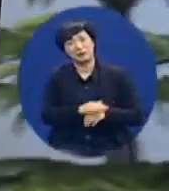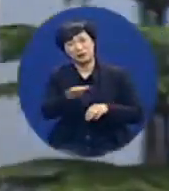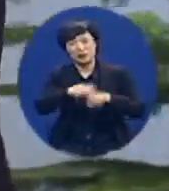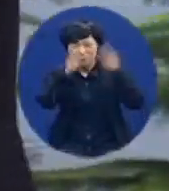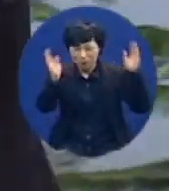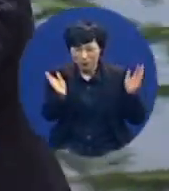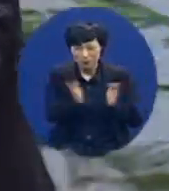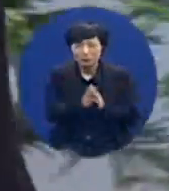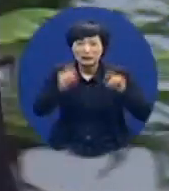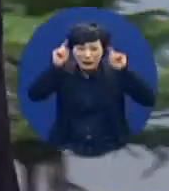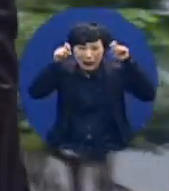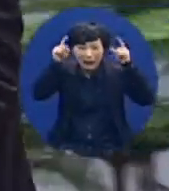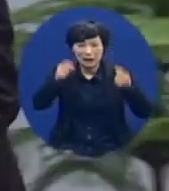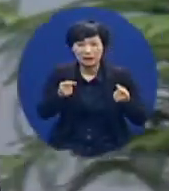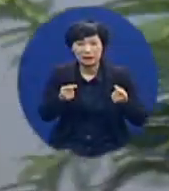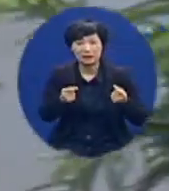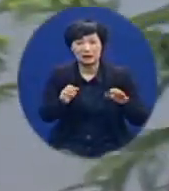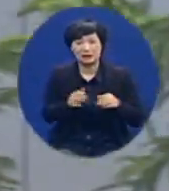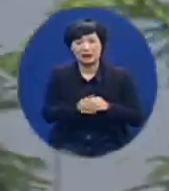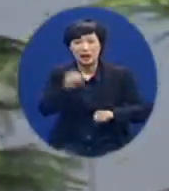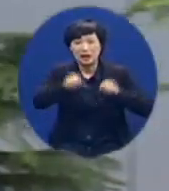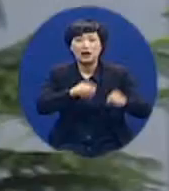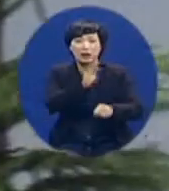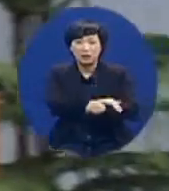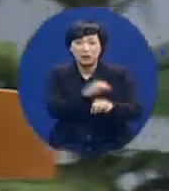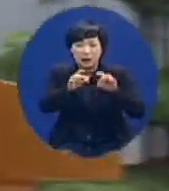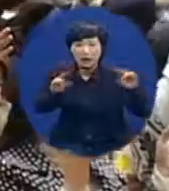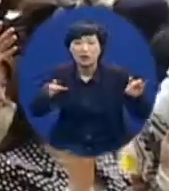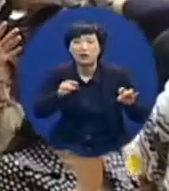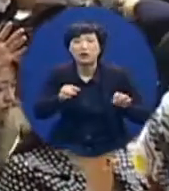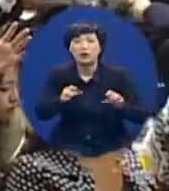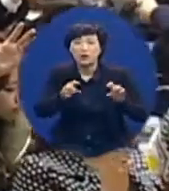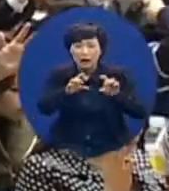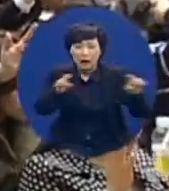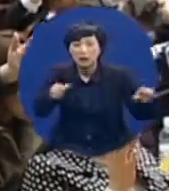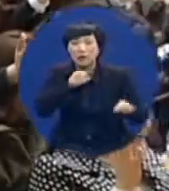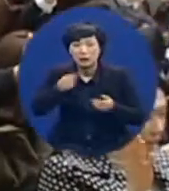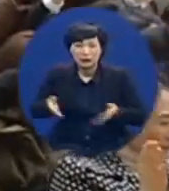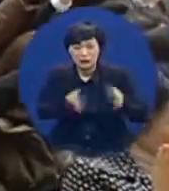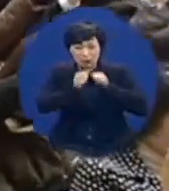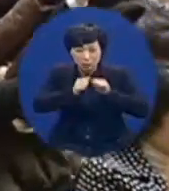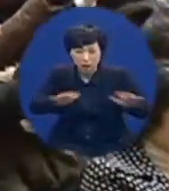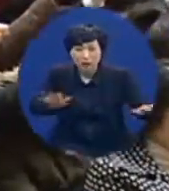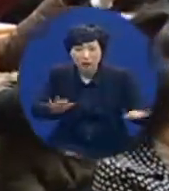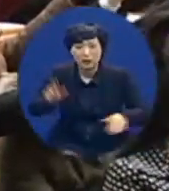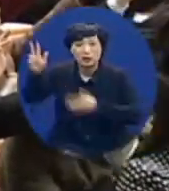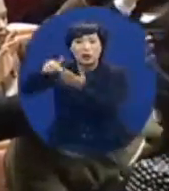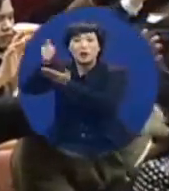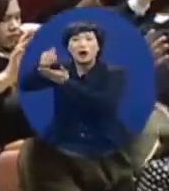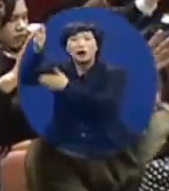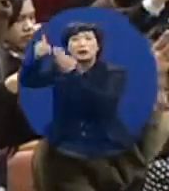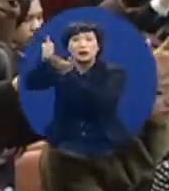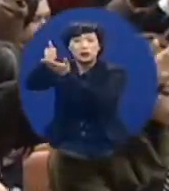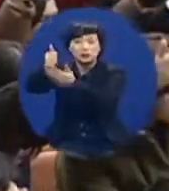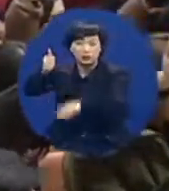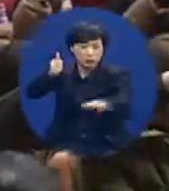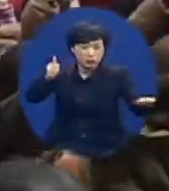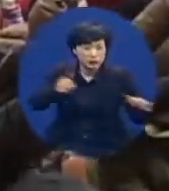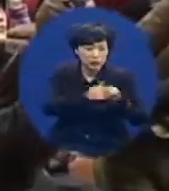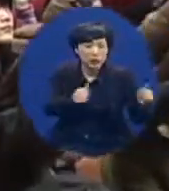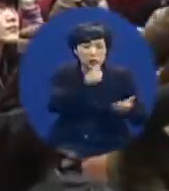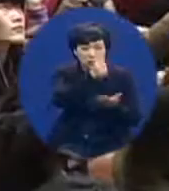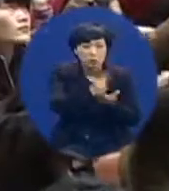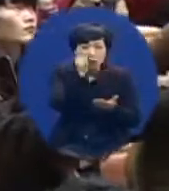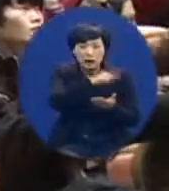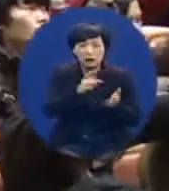has turned to his own way, and the Lord has laid on him the iniquity of us